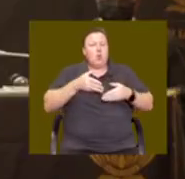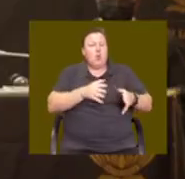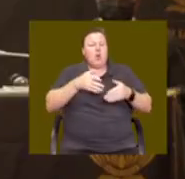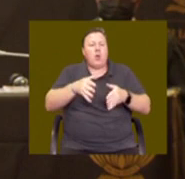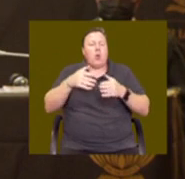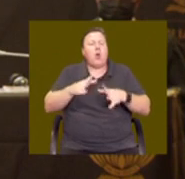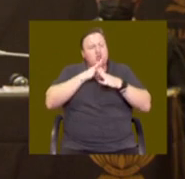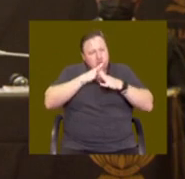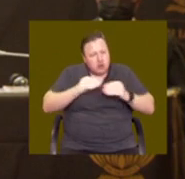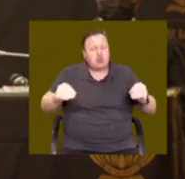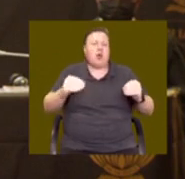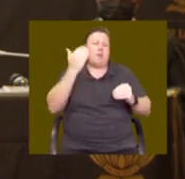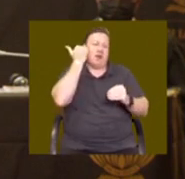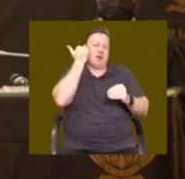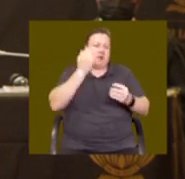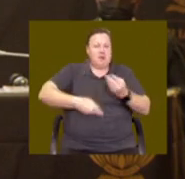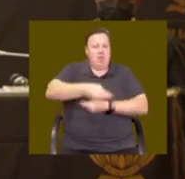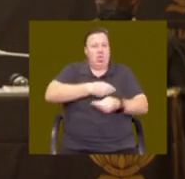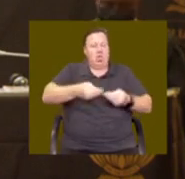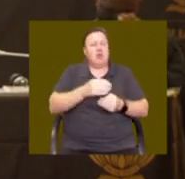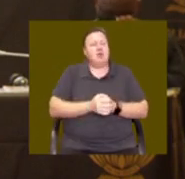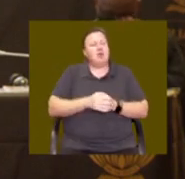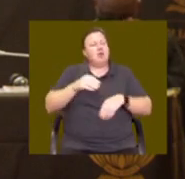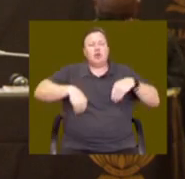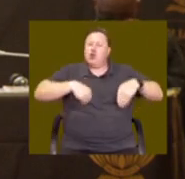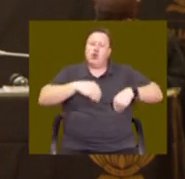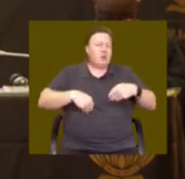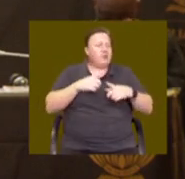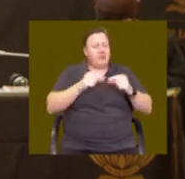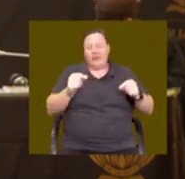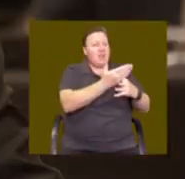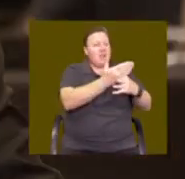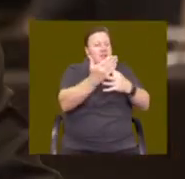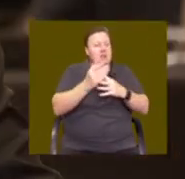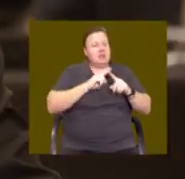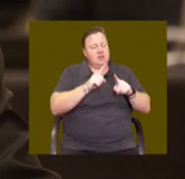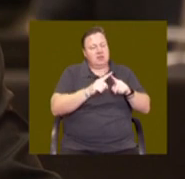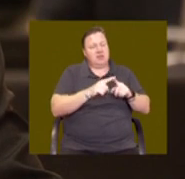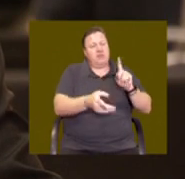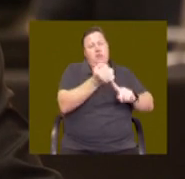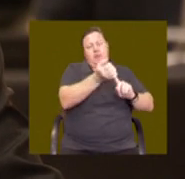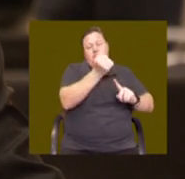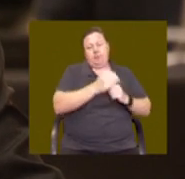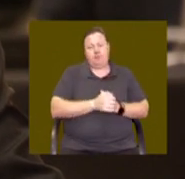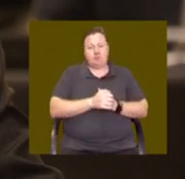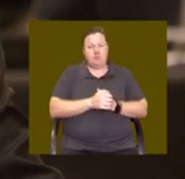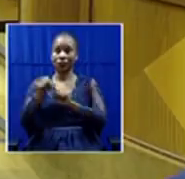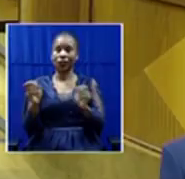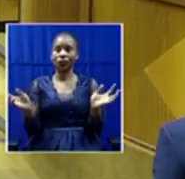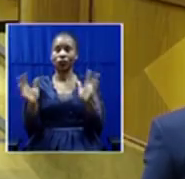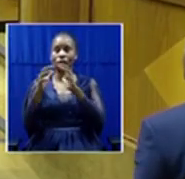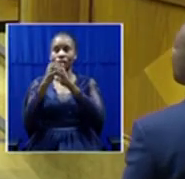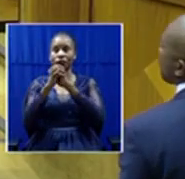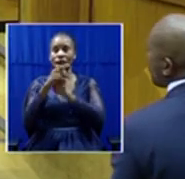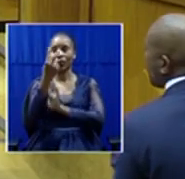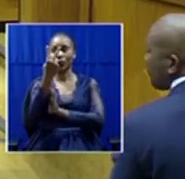not be given a way out of this, of facing accountability. And the DA motion seeks to do exactly that. There is